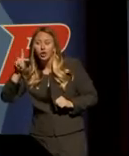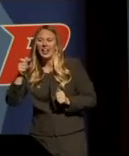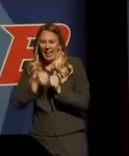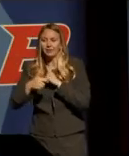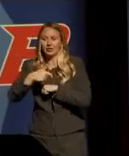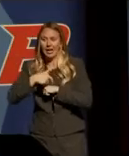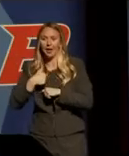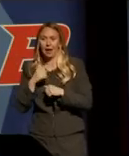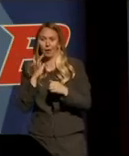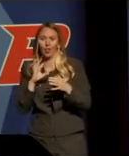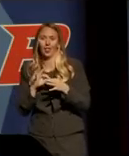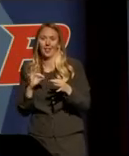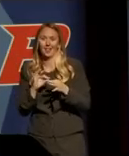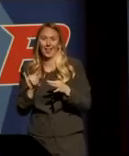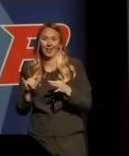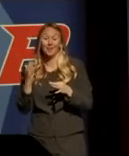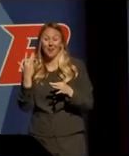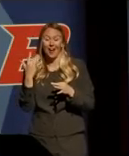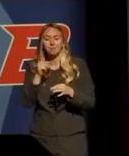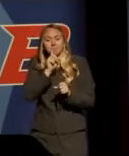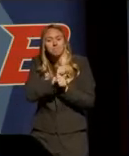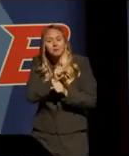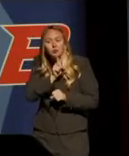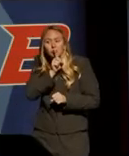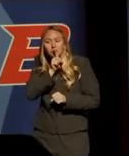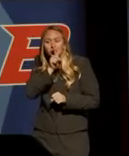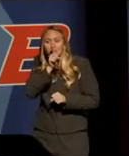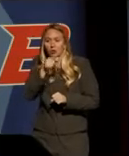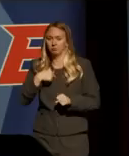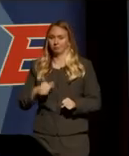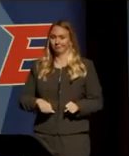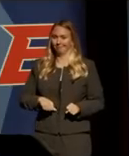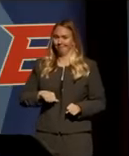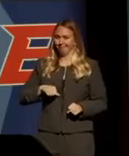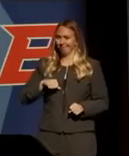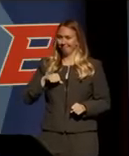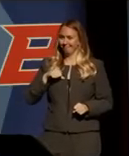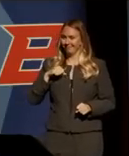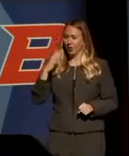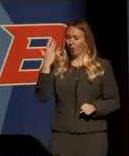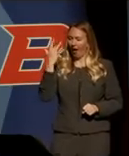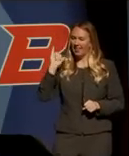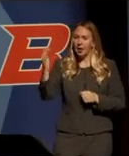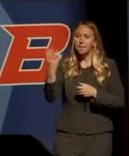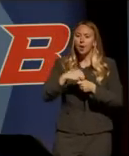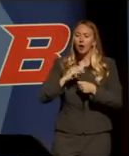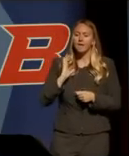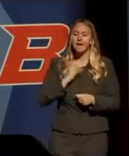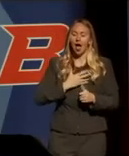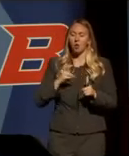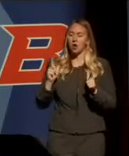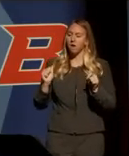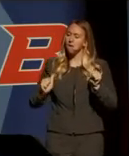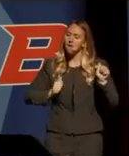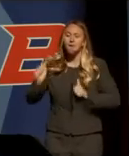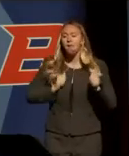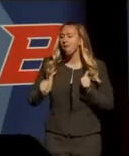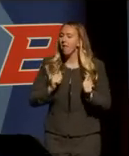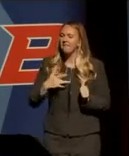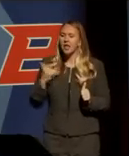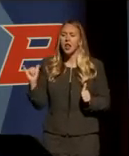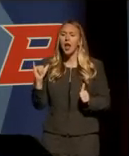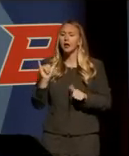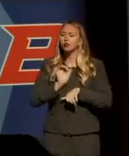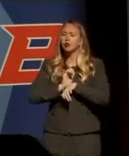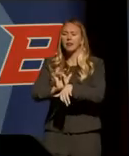And it's a part of that scrappy, trailblazing spirit that has always been a